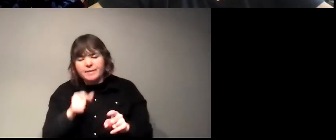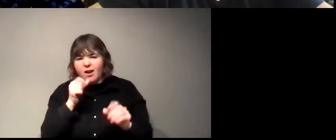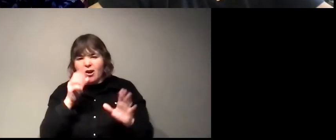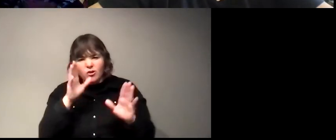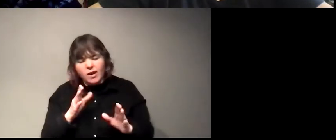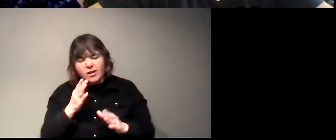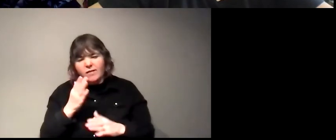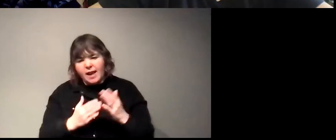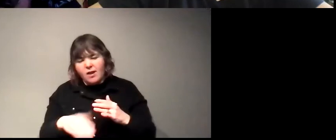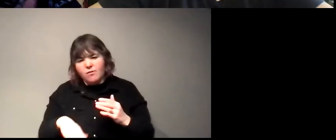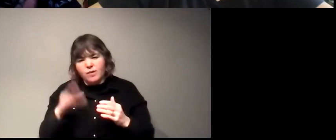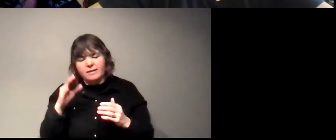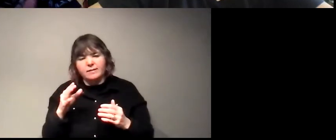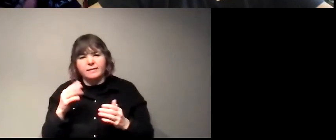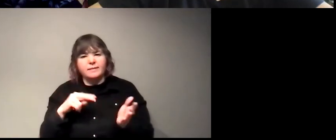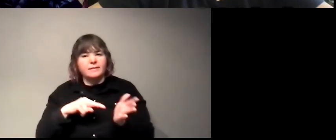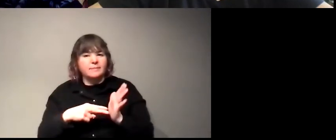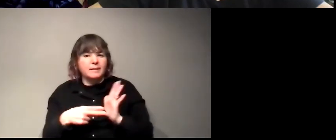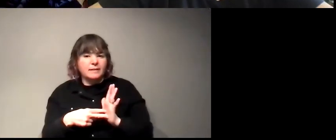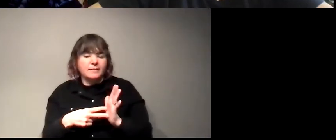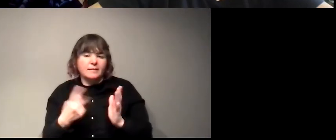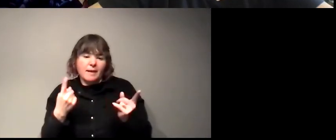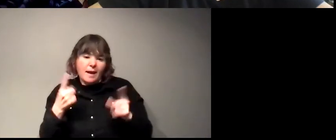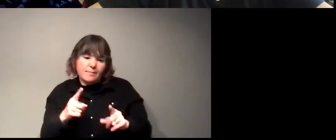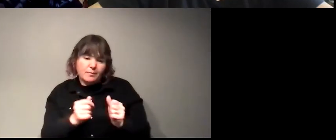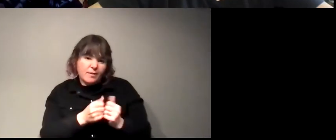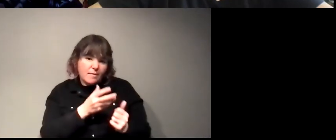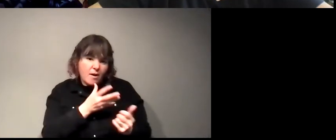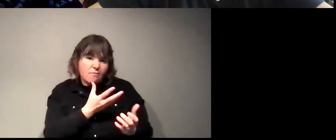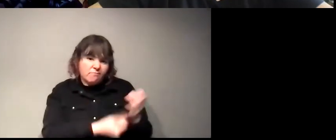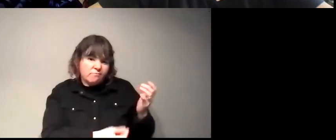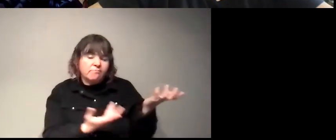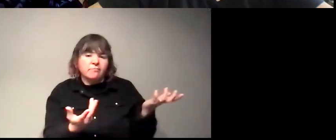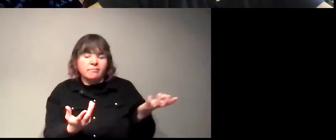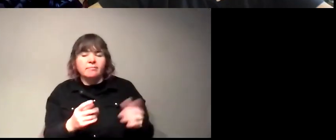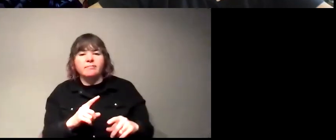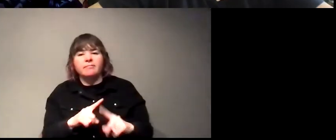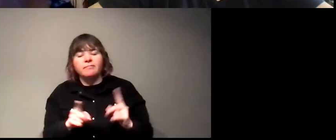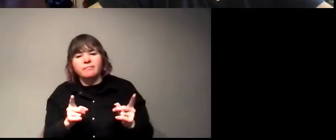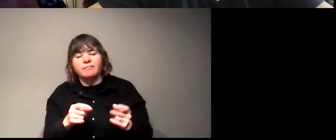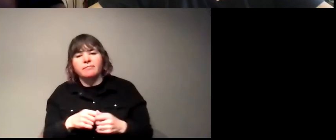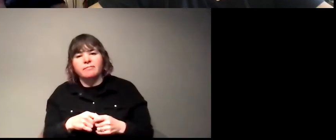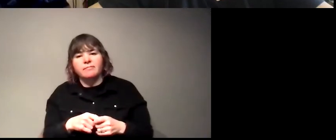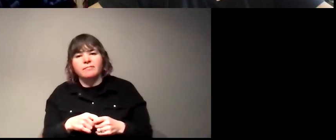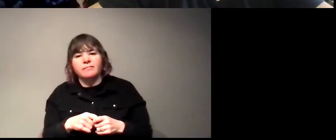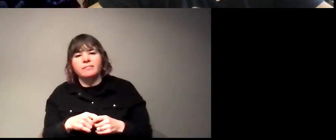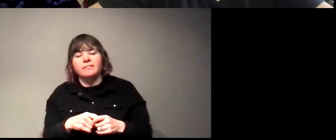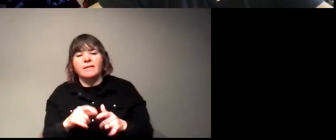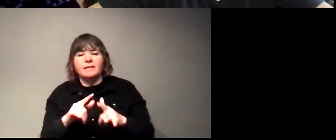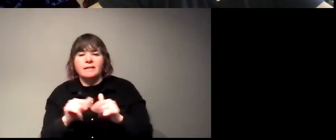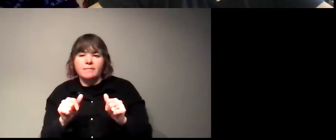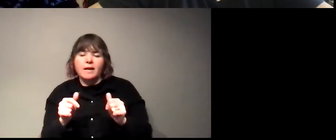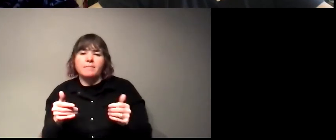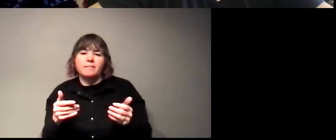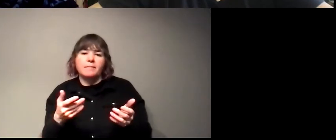because sometimes it's that something with mom, Right. but you can, and then times you can reintroduce them, and then when